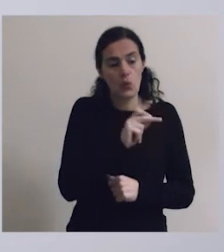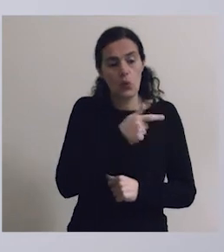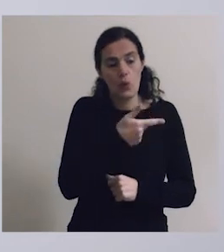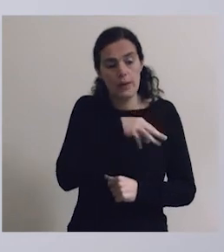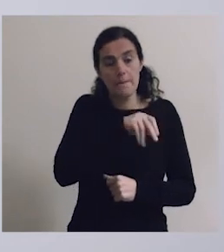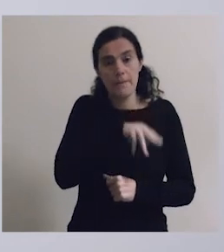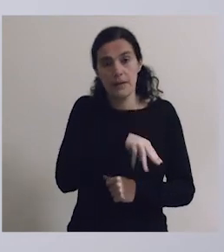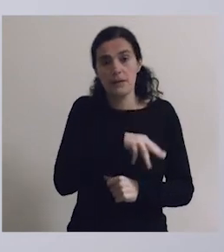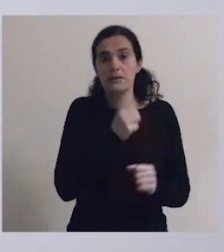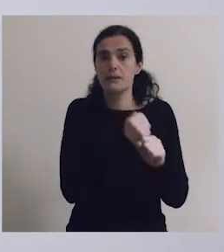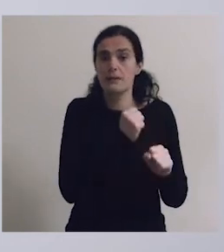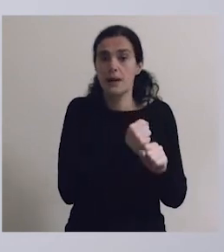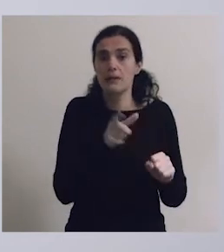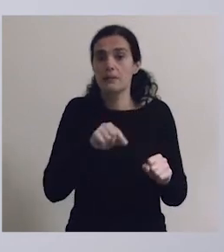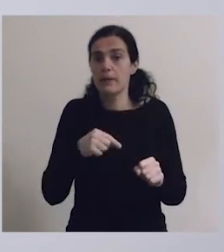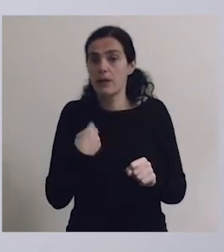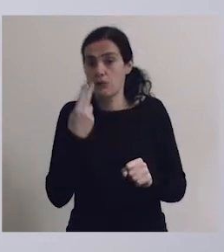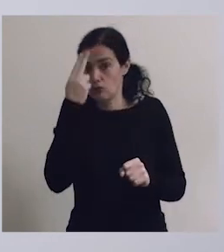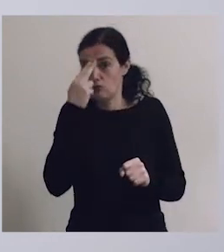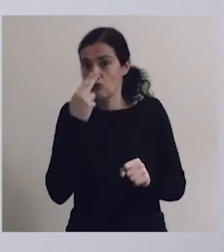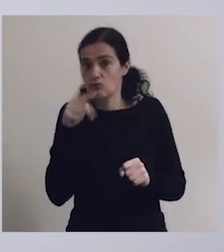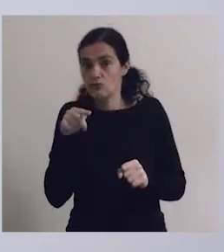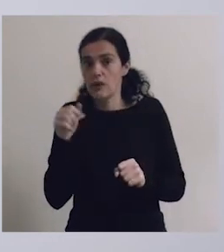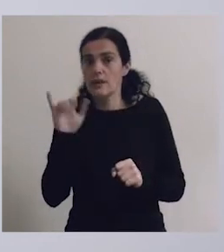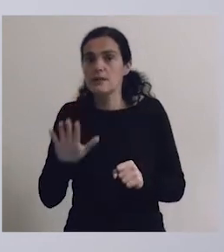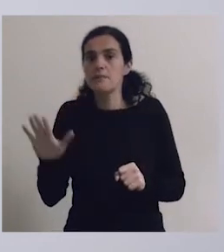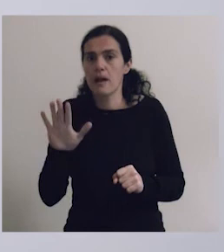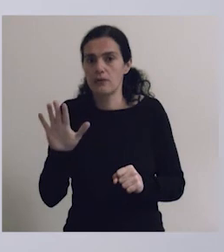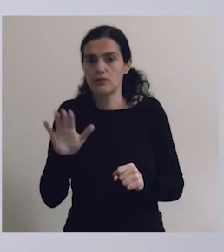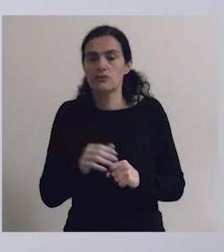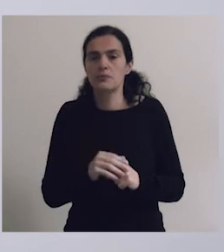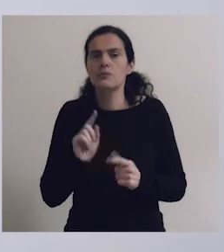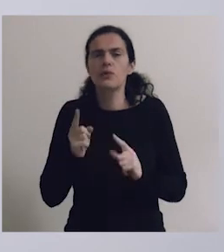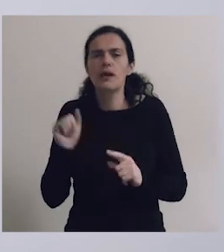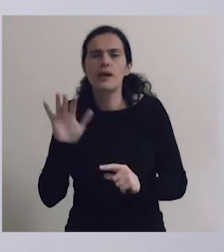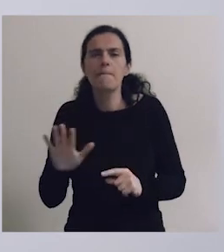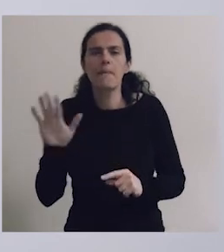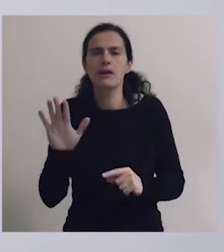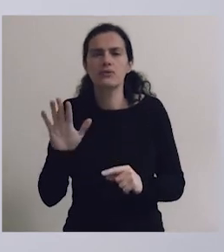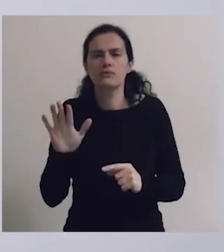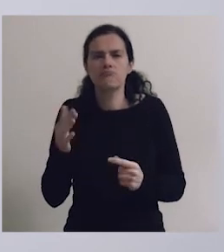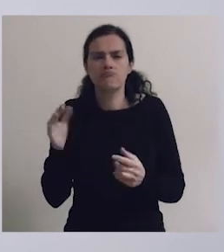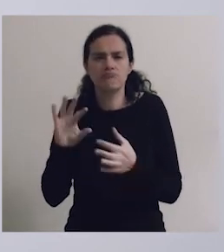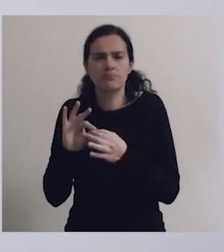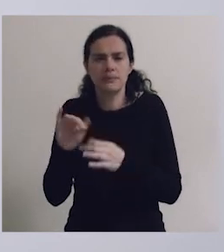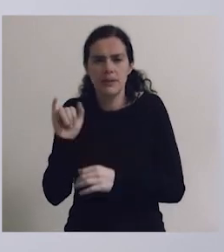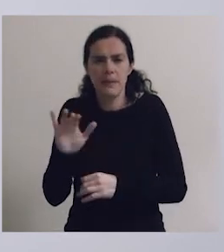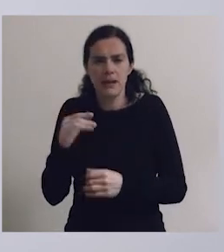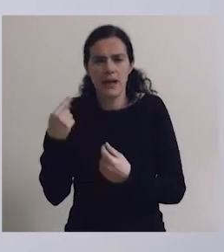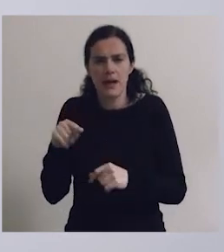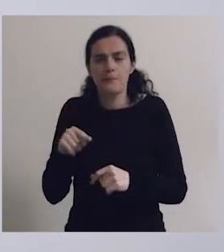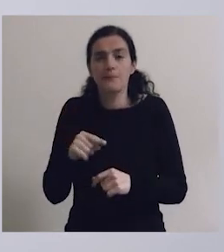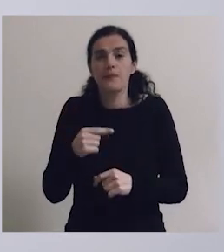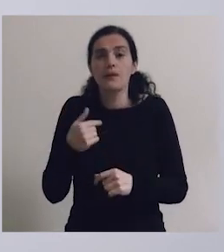between Quaytman's work and the history of icon. What defines an icon as an